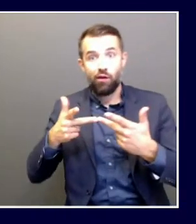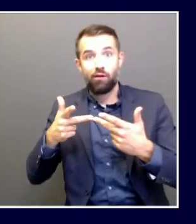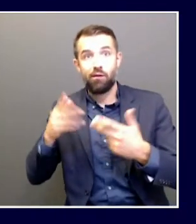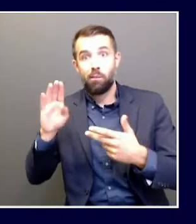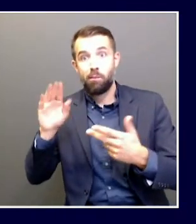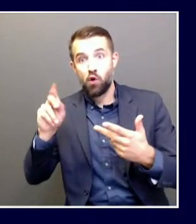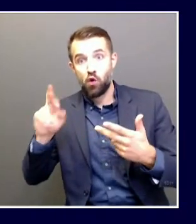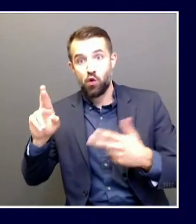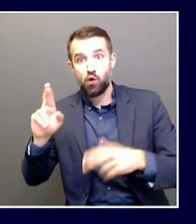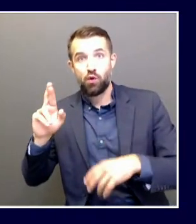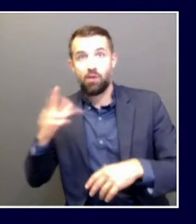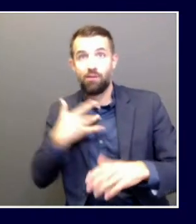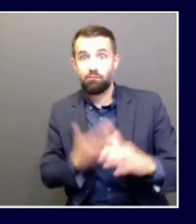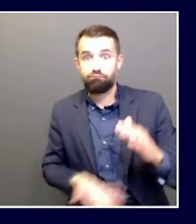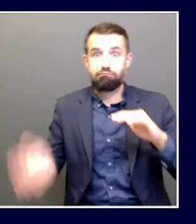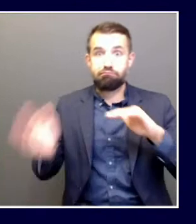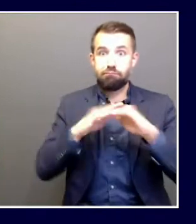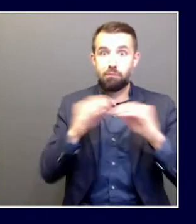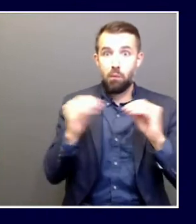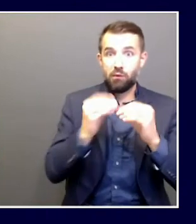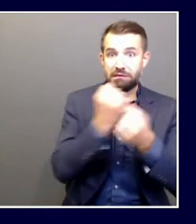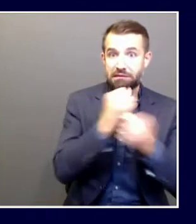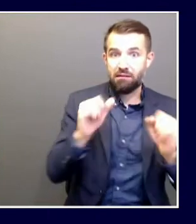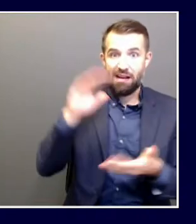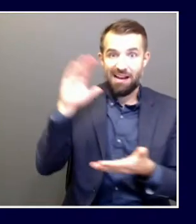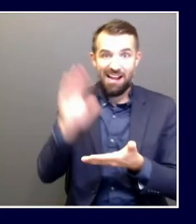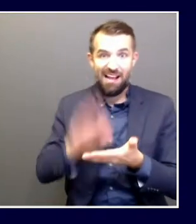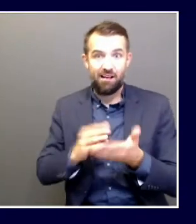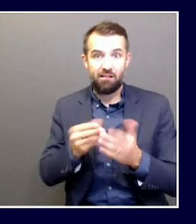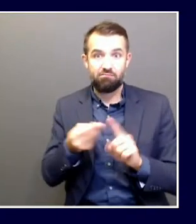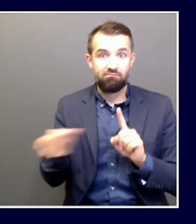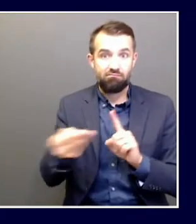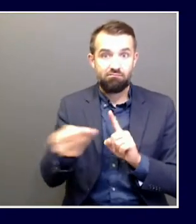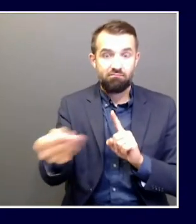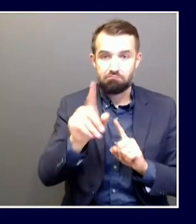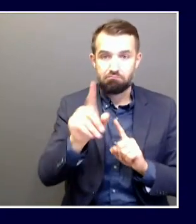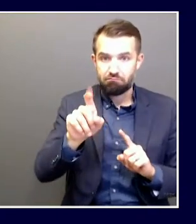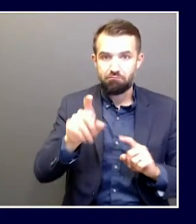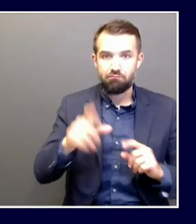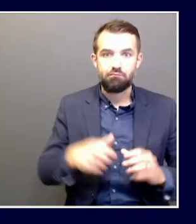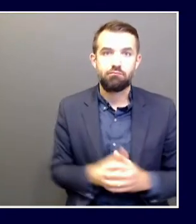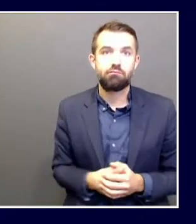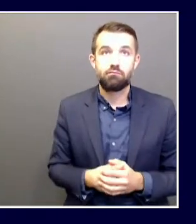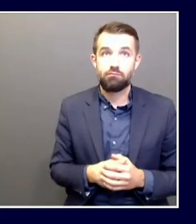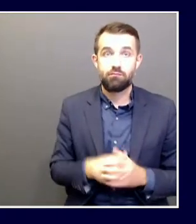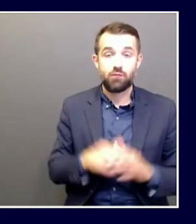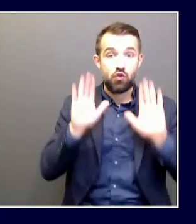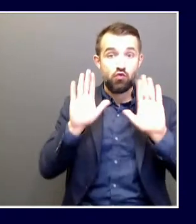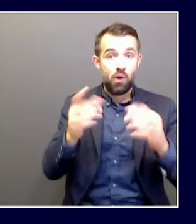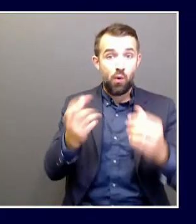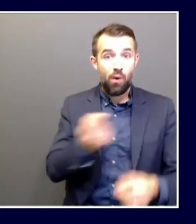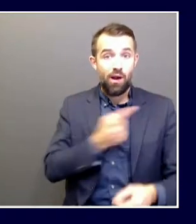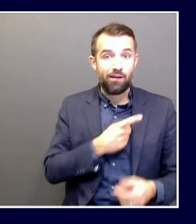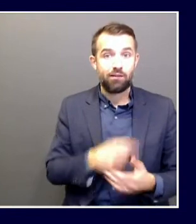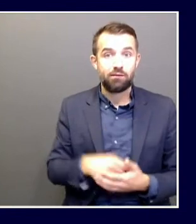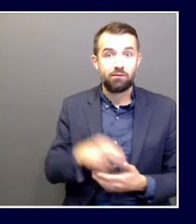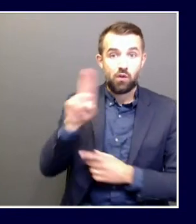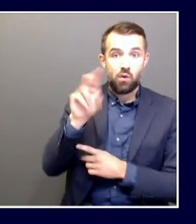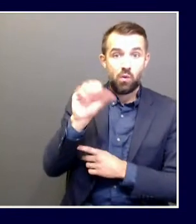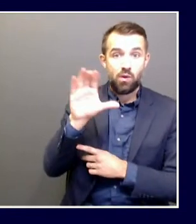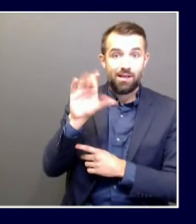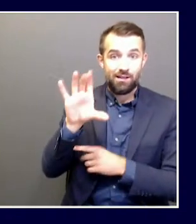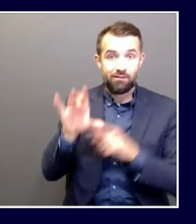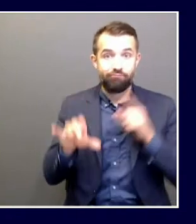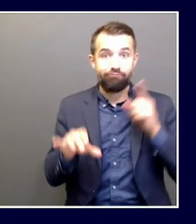been discussed. It was discussed by the US FDA and the US CDC, the exact question you raised. I'm going to answer it, but I